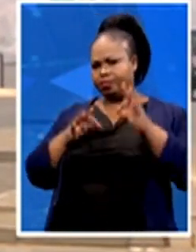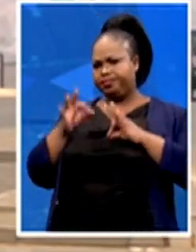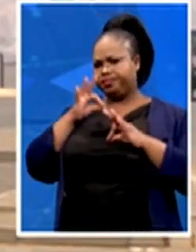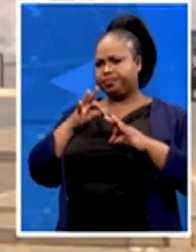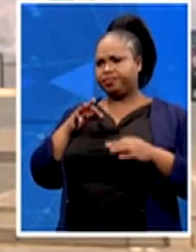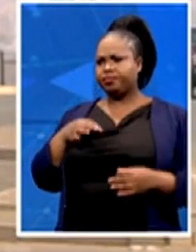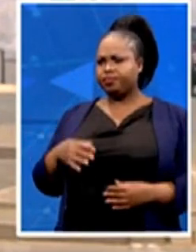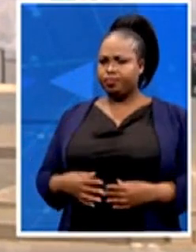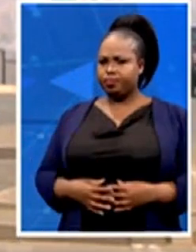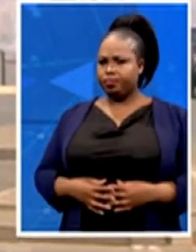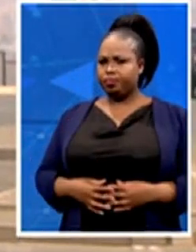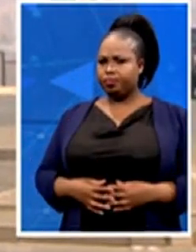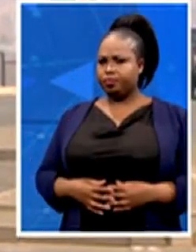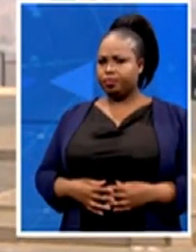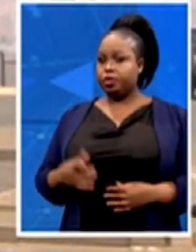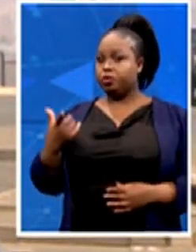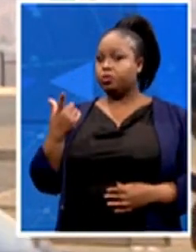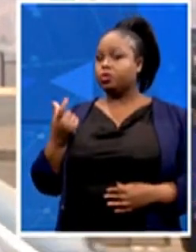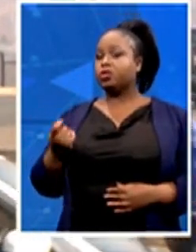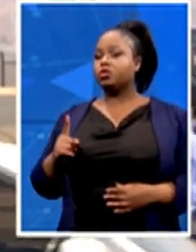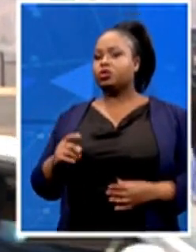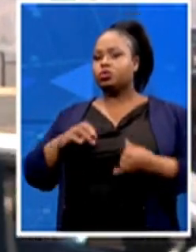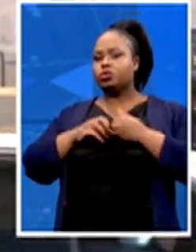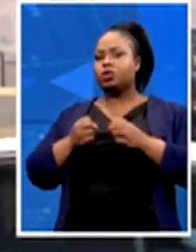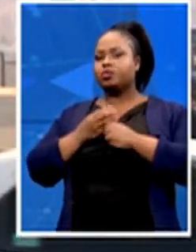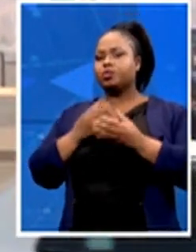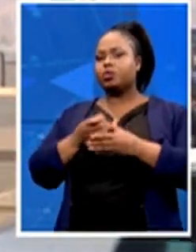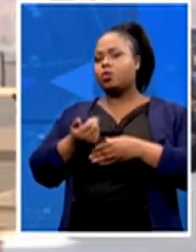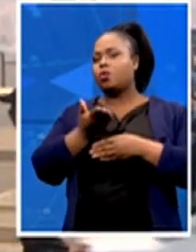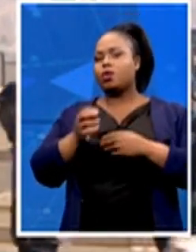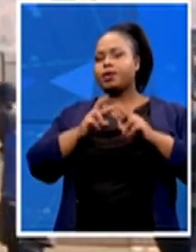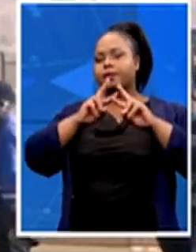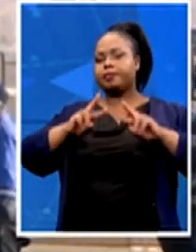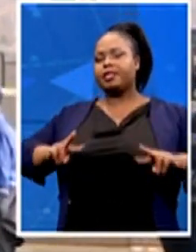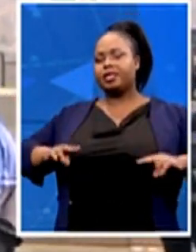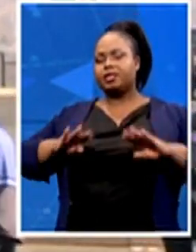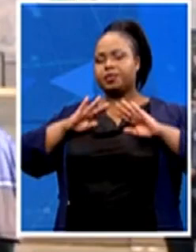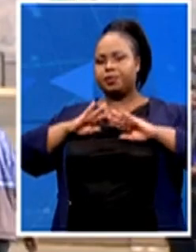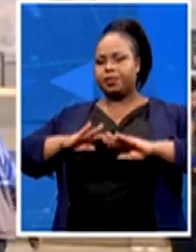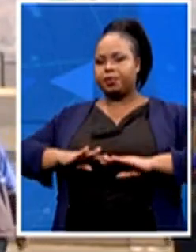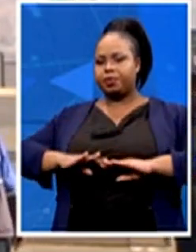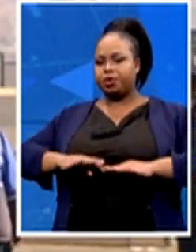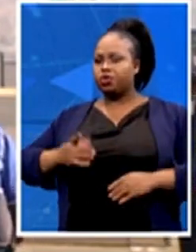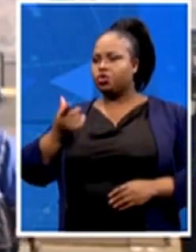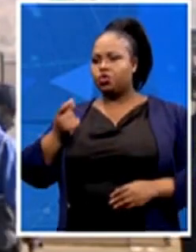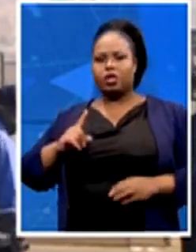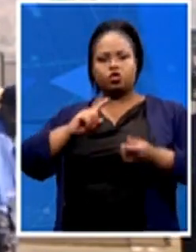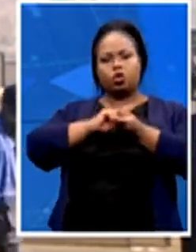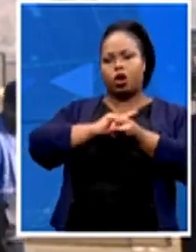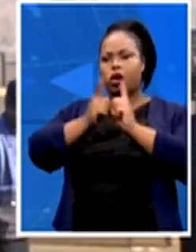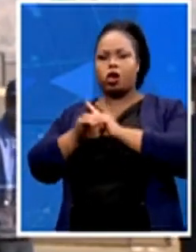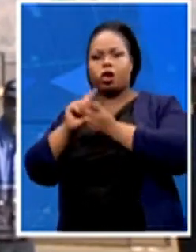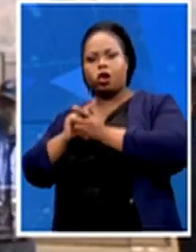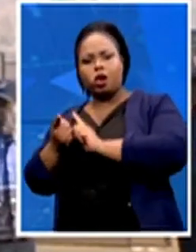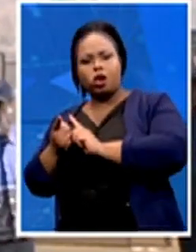to maintain the peace and the calm that we're seeing right now? Did you have to take turns? How many community members had to come out at a